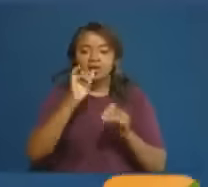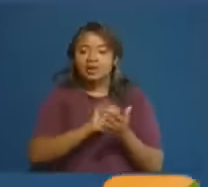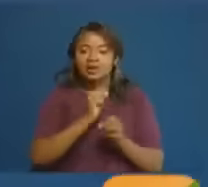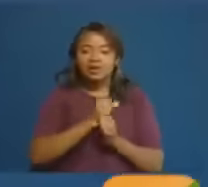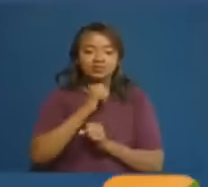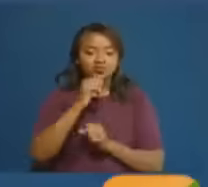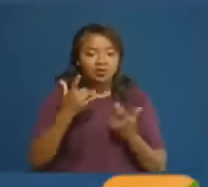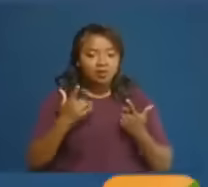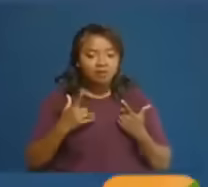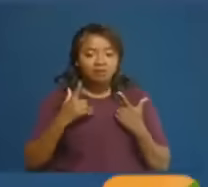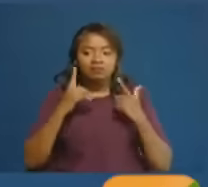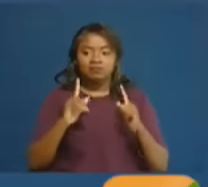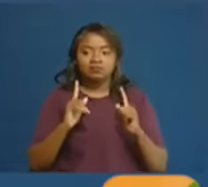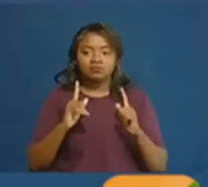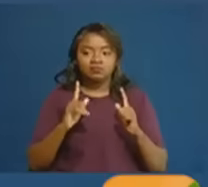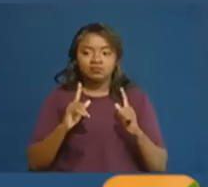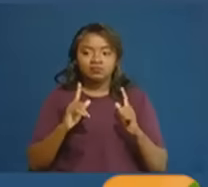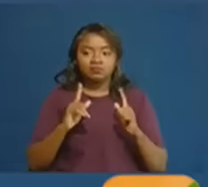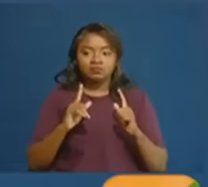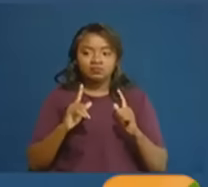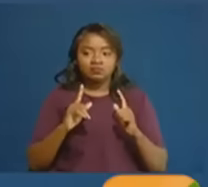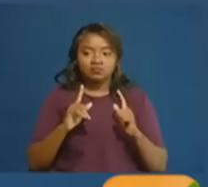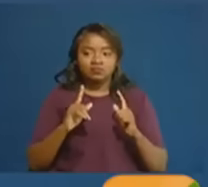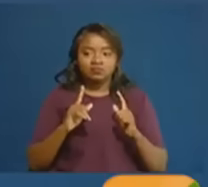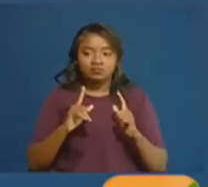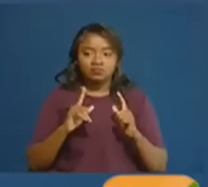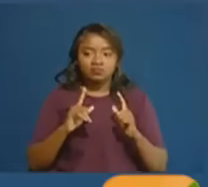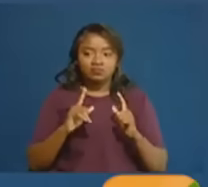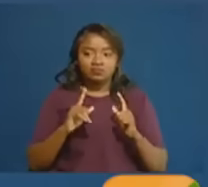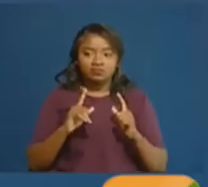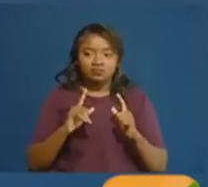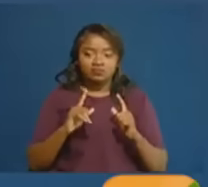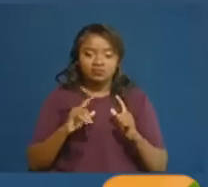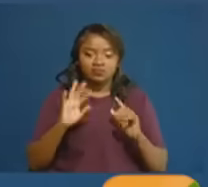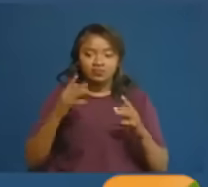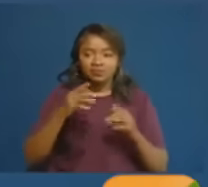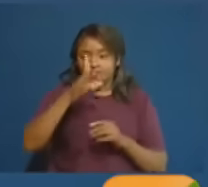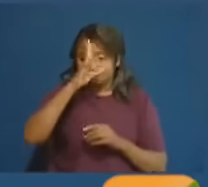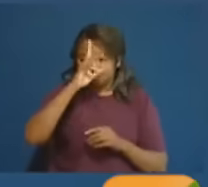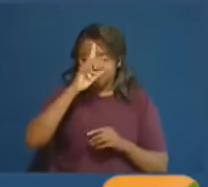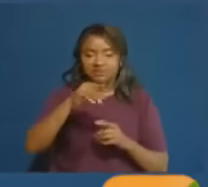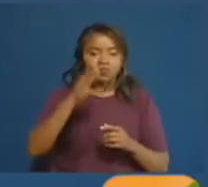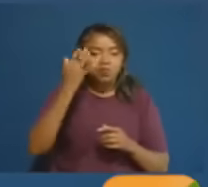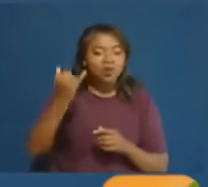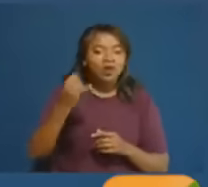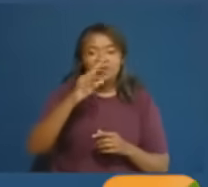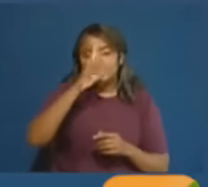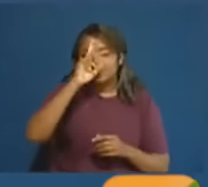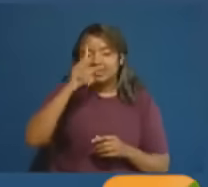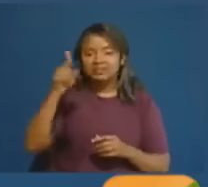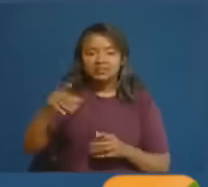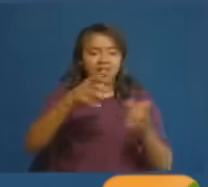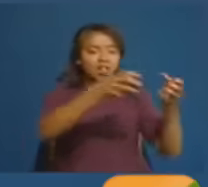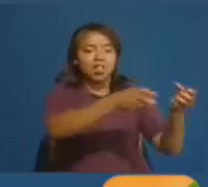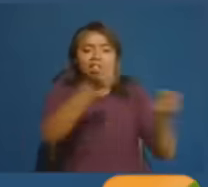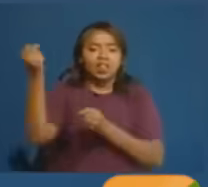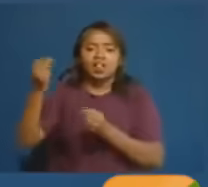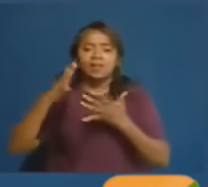things you've mentioned. So why would killings, police officers abductions. Be abducting